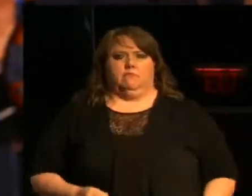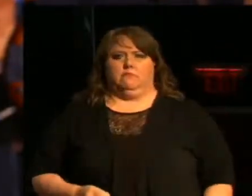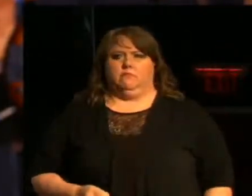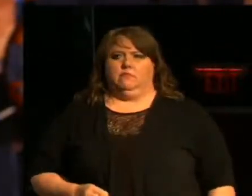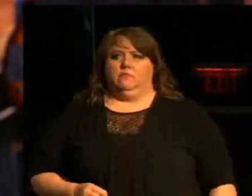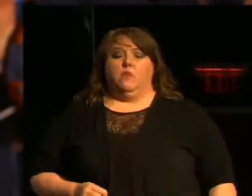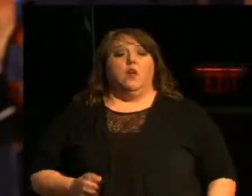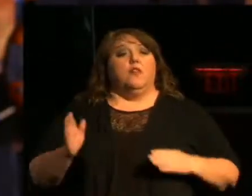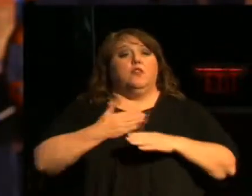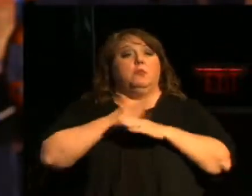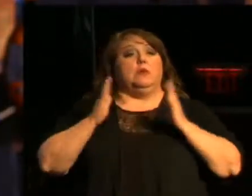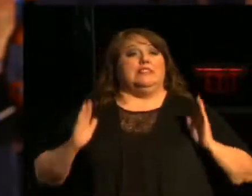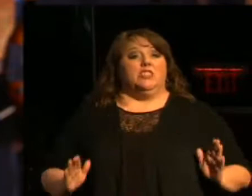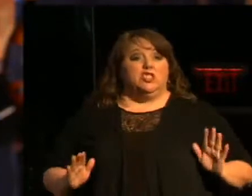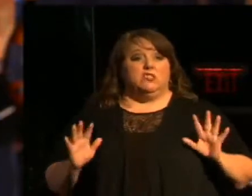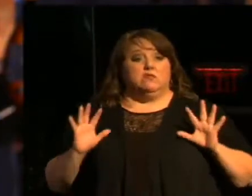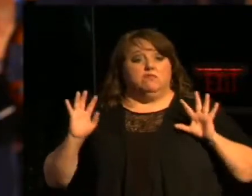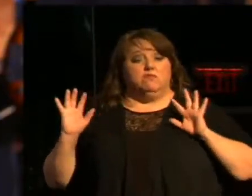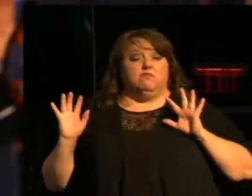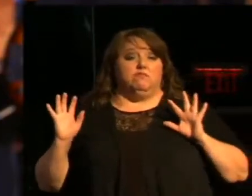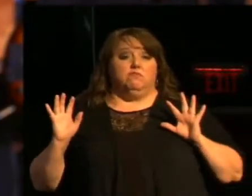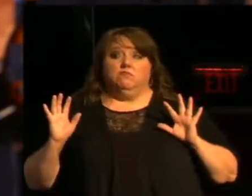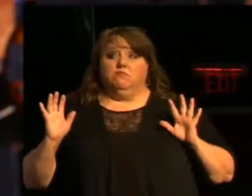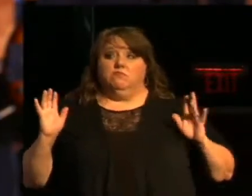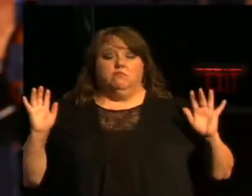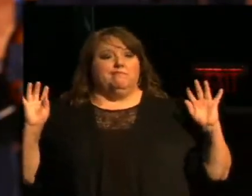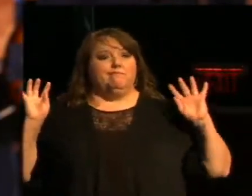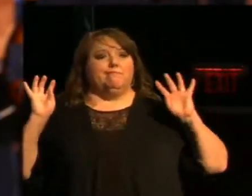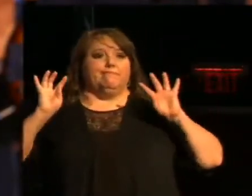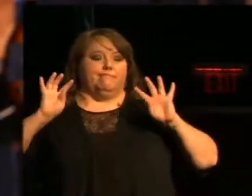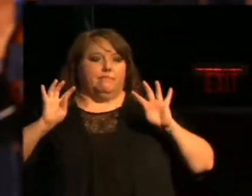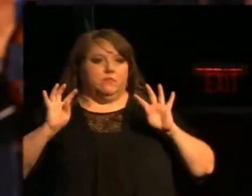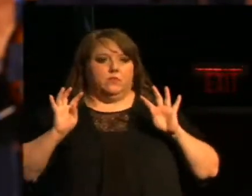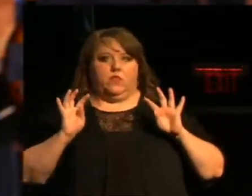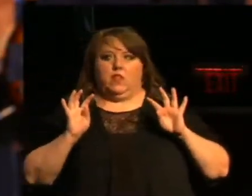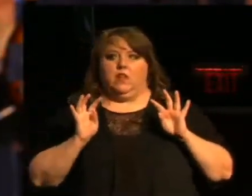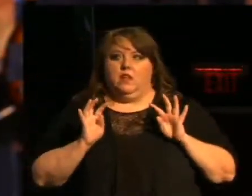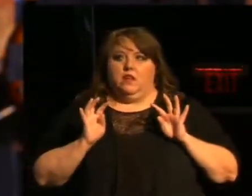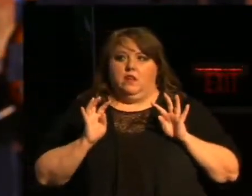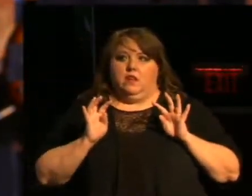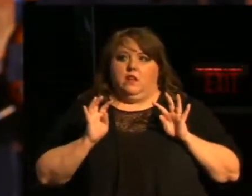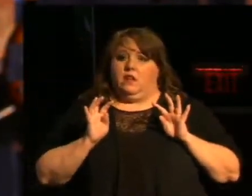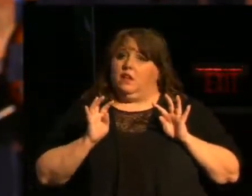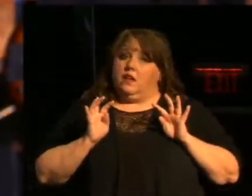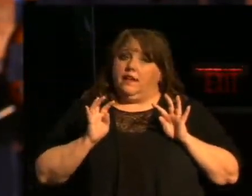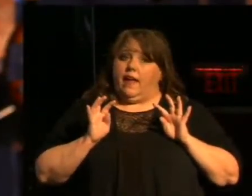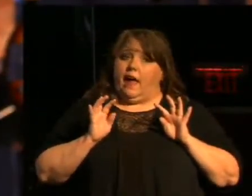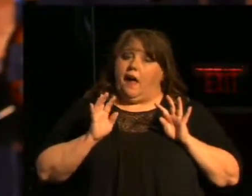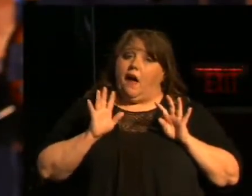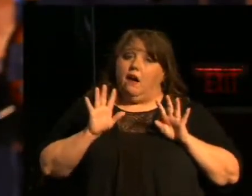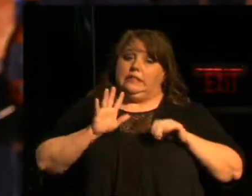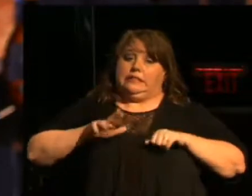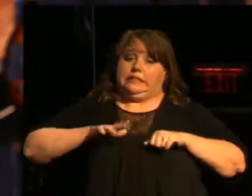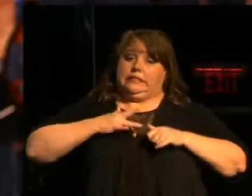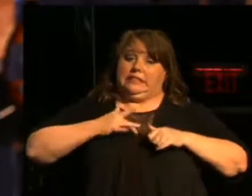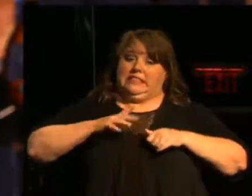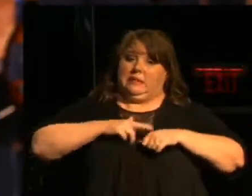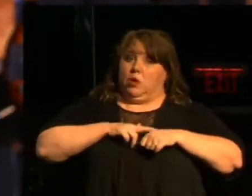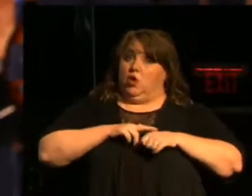greatest writers of our time. You do not want to miss this series. And